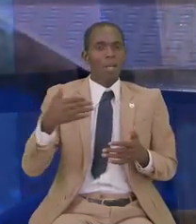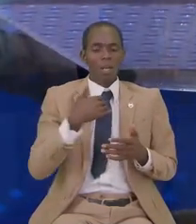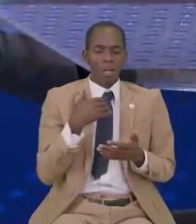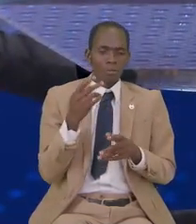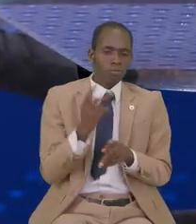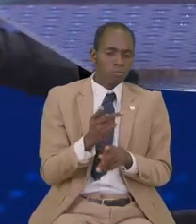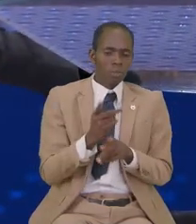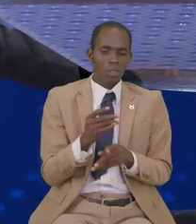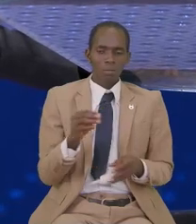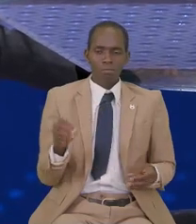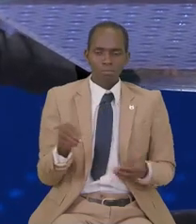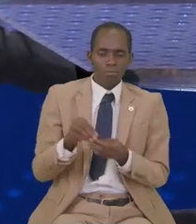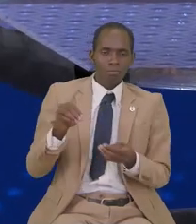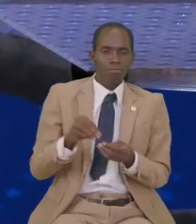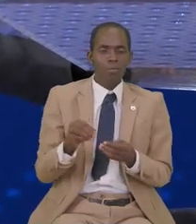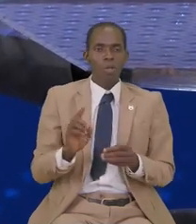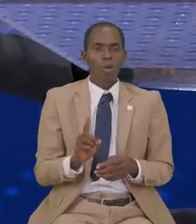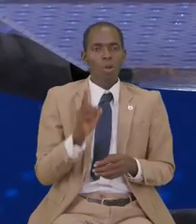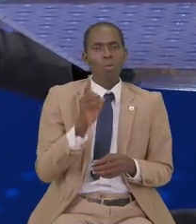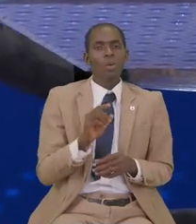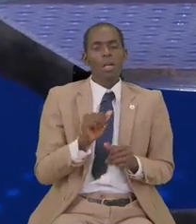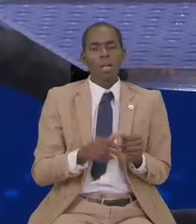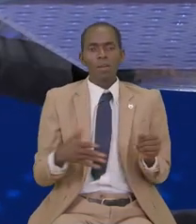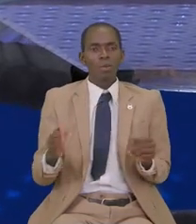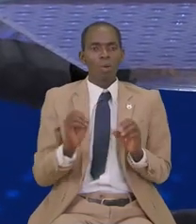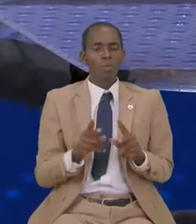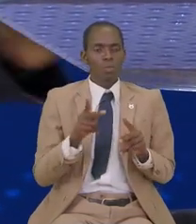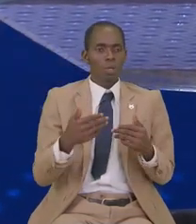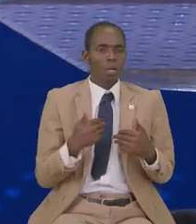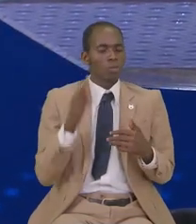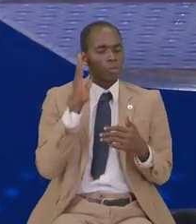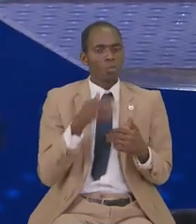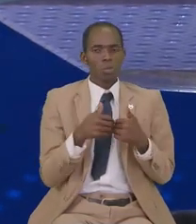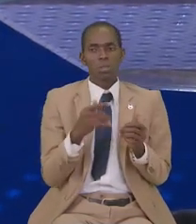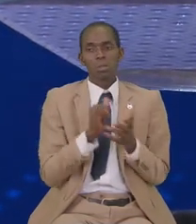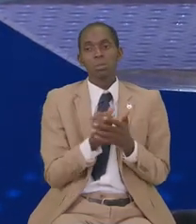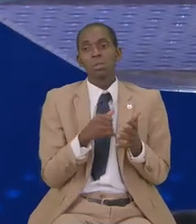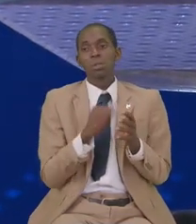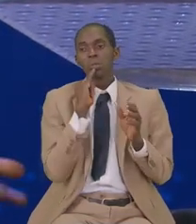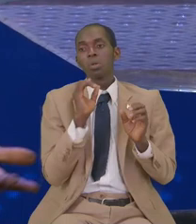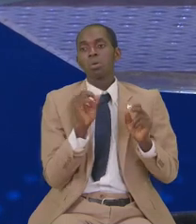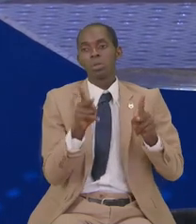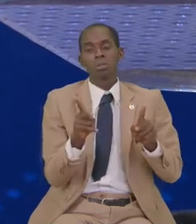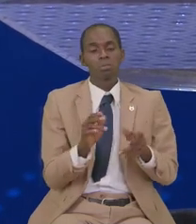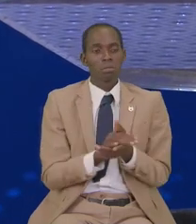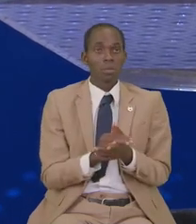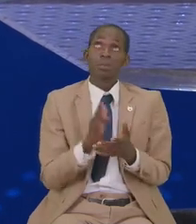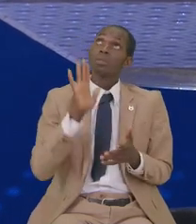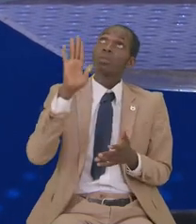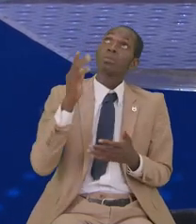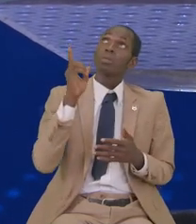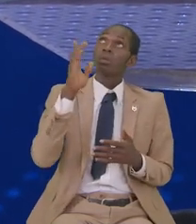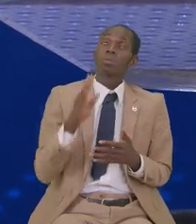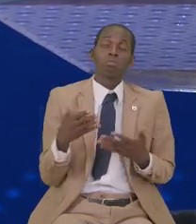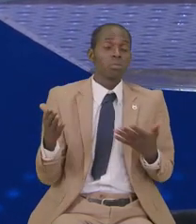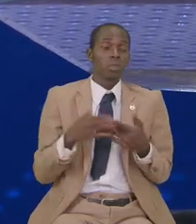you have had, every opportunity you have had, you are going to lose everything. Okay. That's God. Whatever he